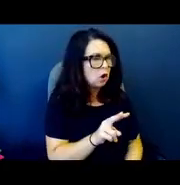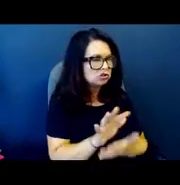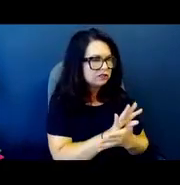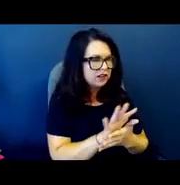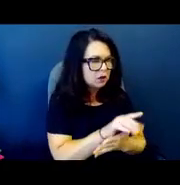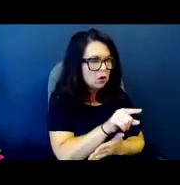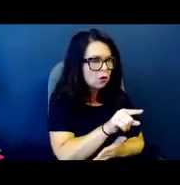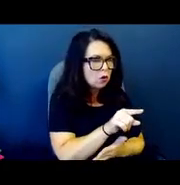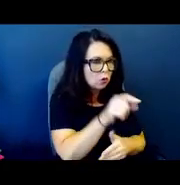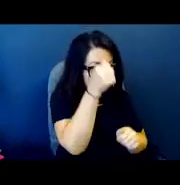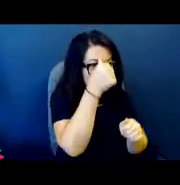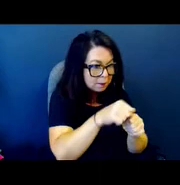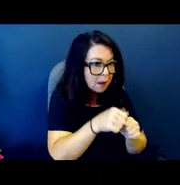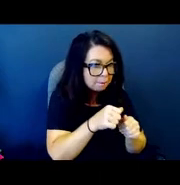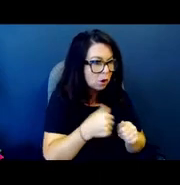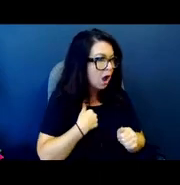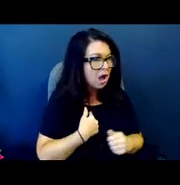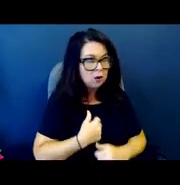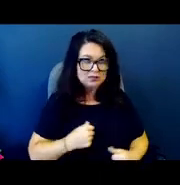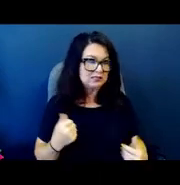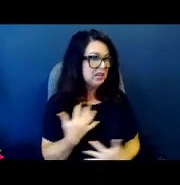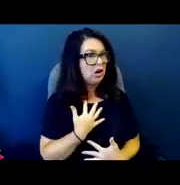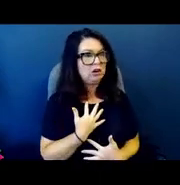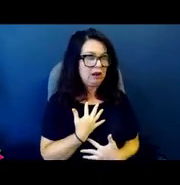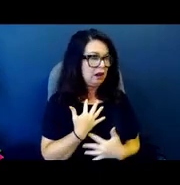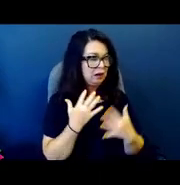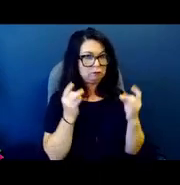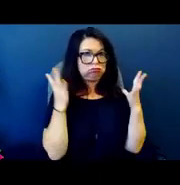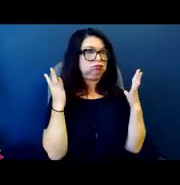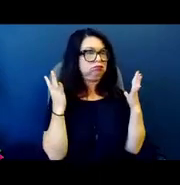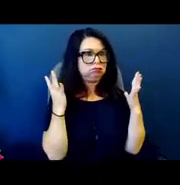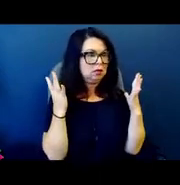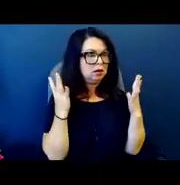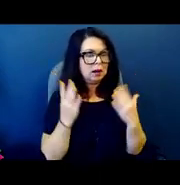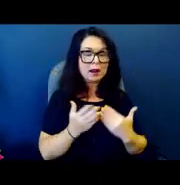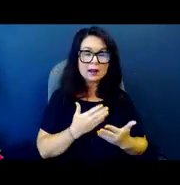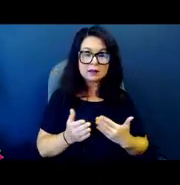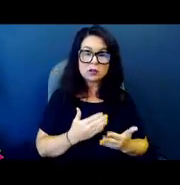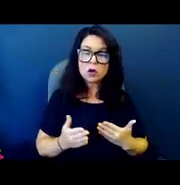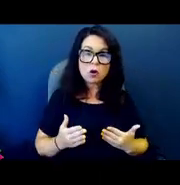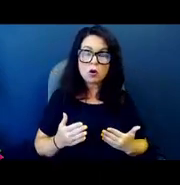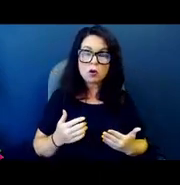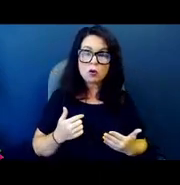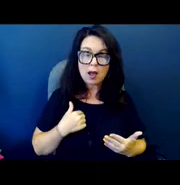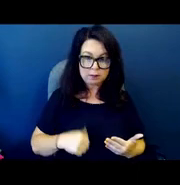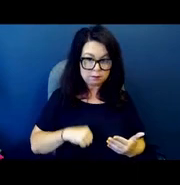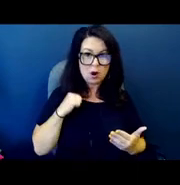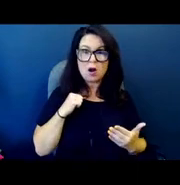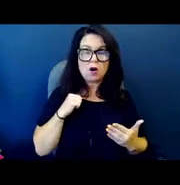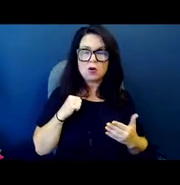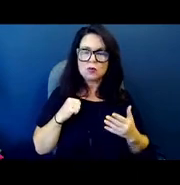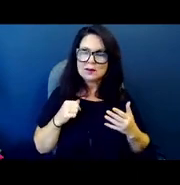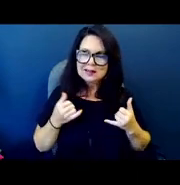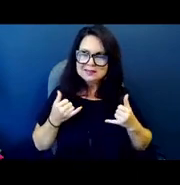I was terrified in that moment. And even though I was proud, there were parts of me that thought